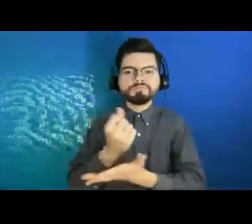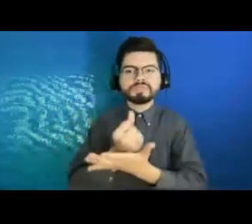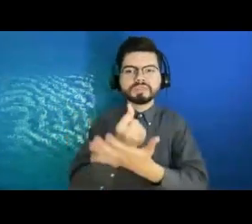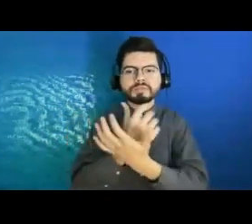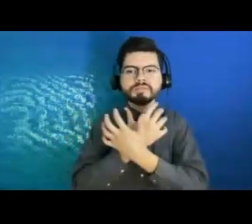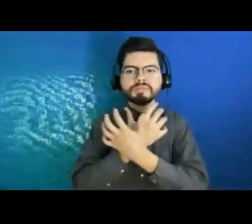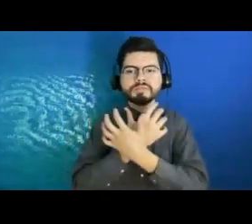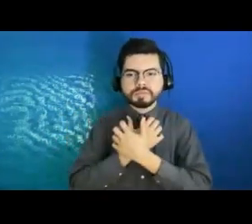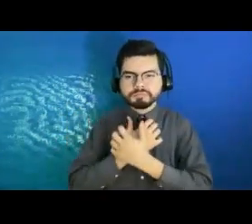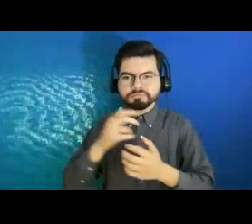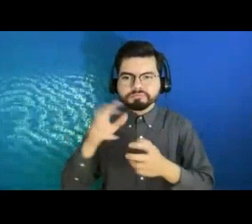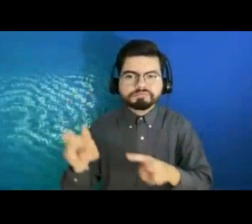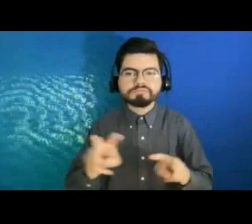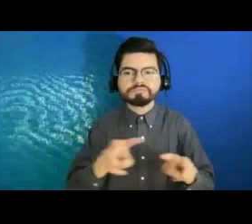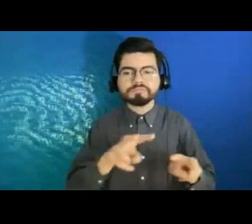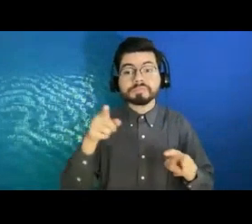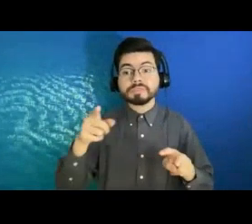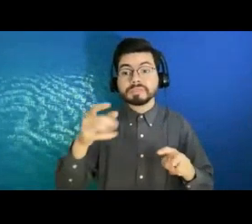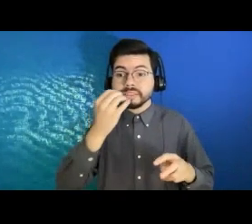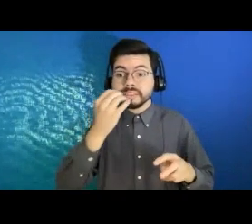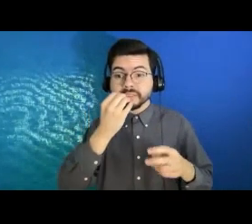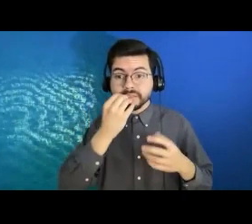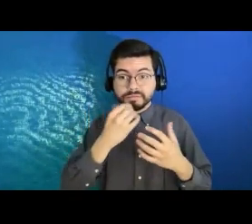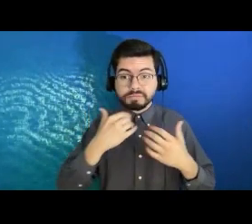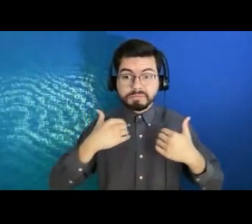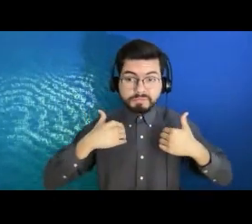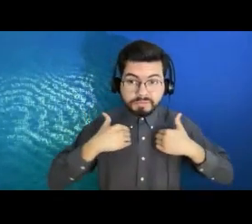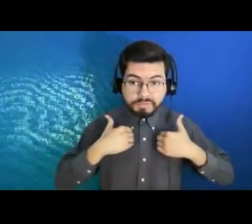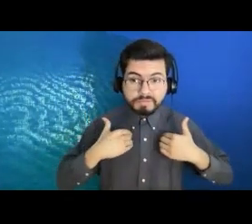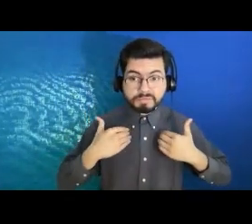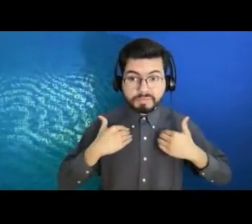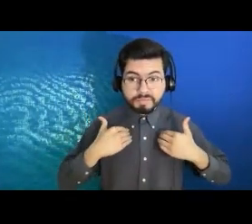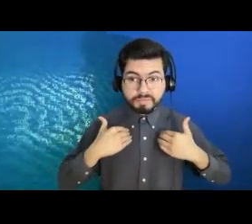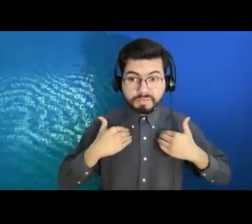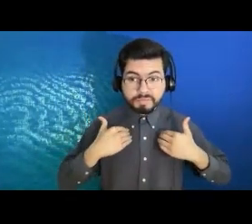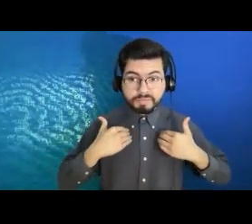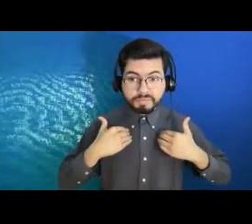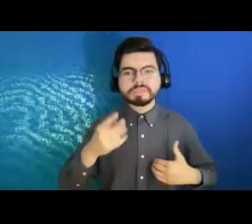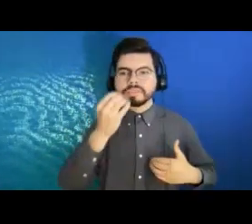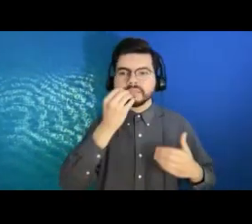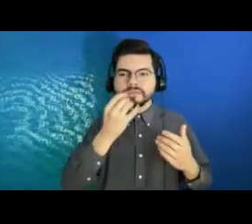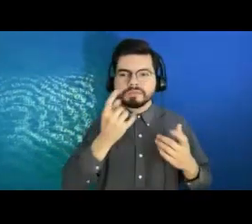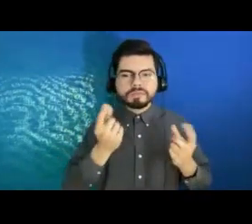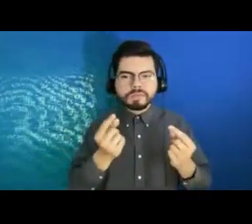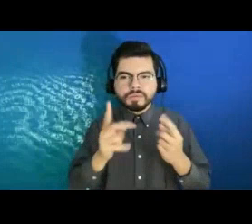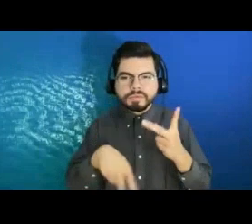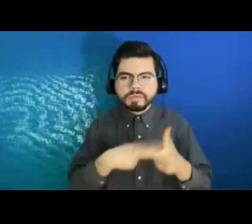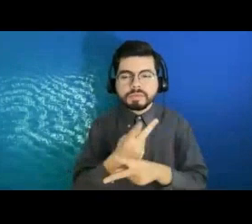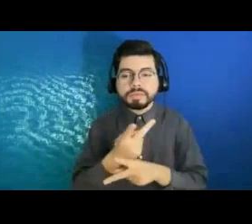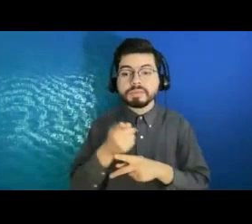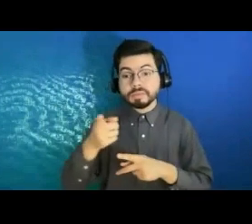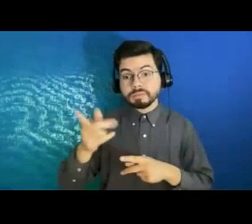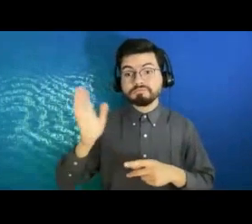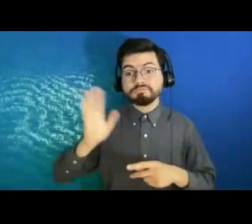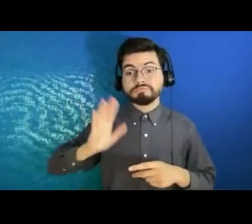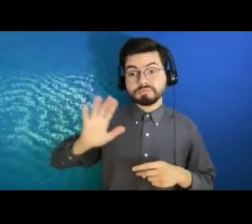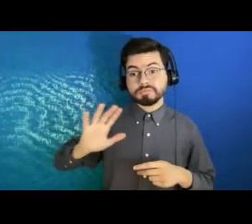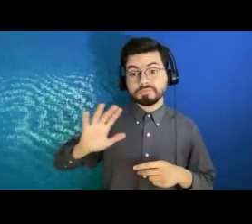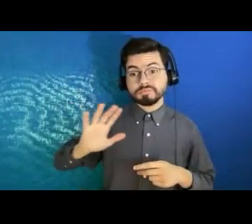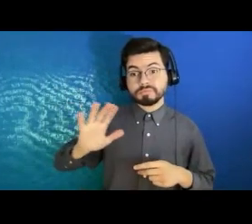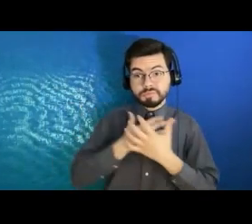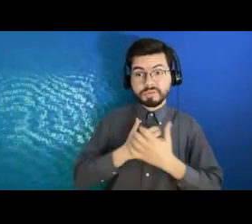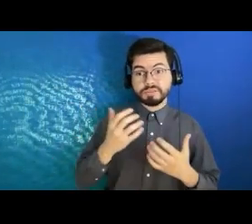eating carcasses and then what species of carcass. And early on, bears were primarily eating a lot of elk, but as the bison population increased, then